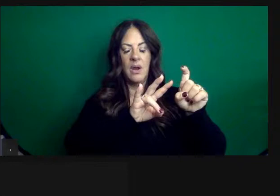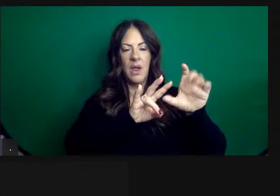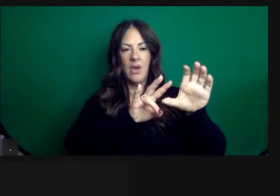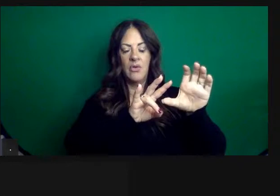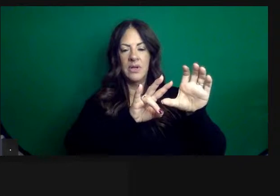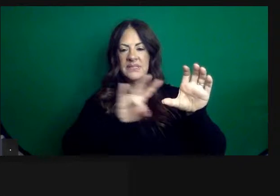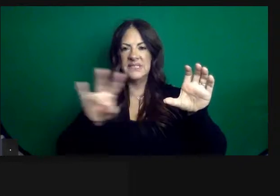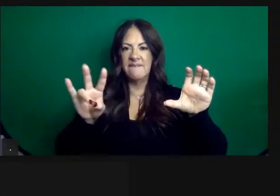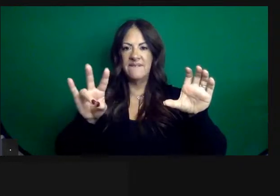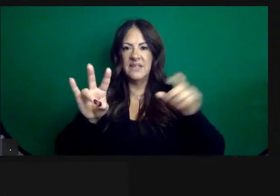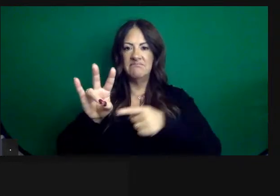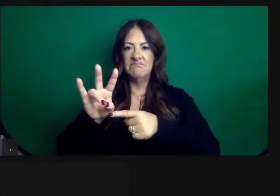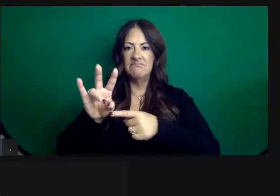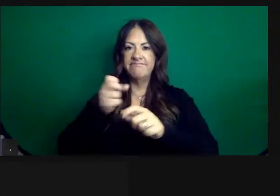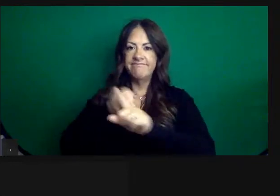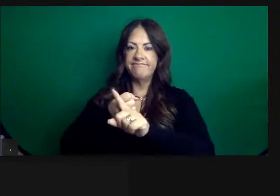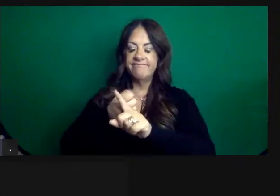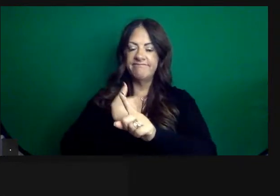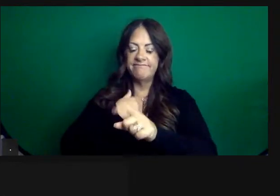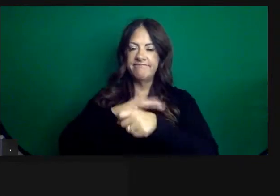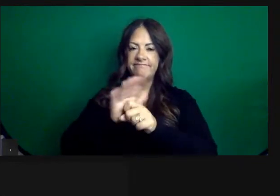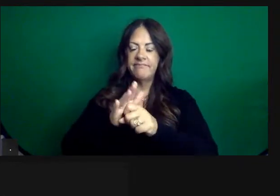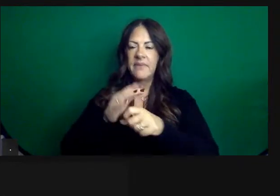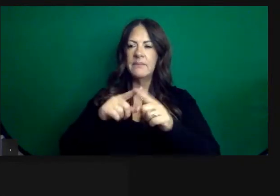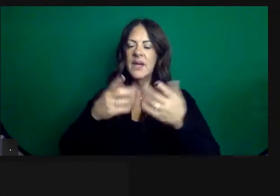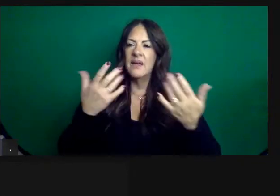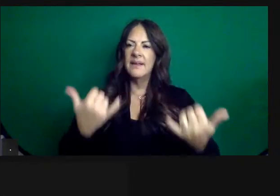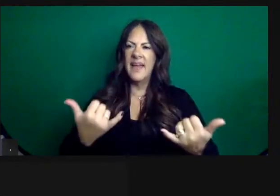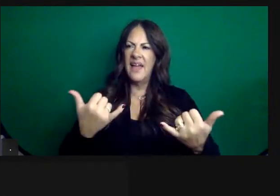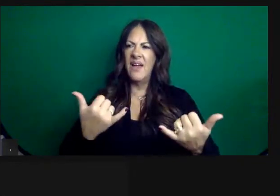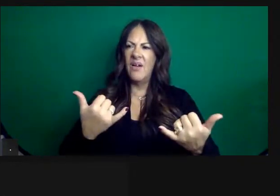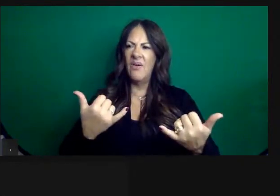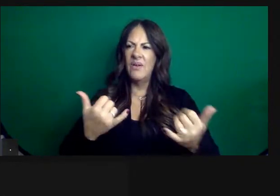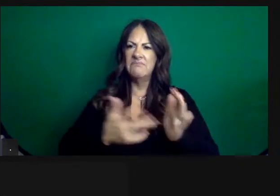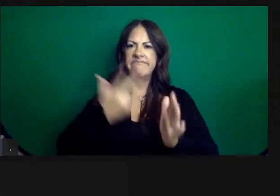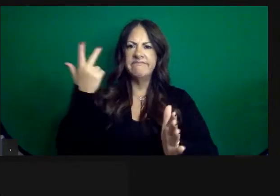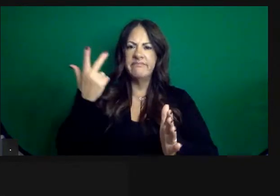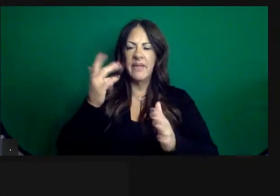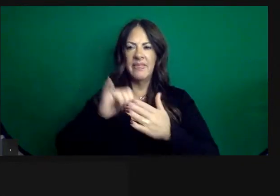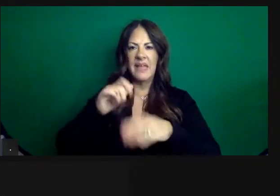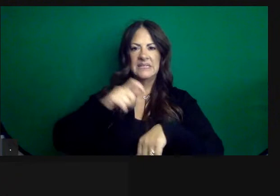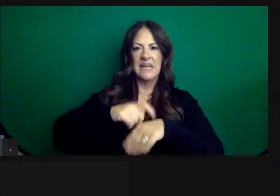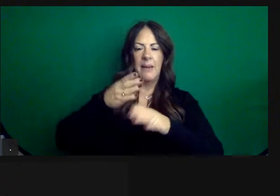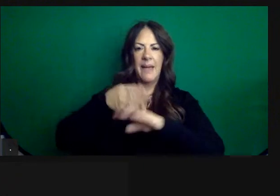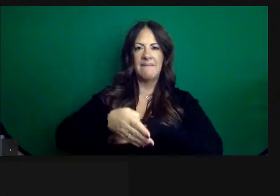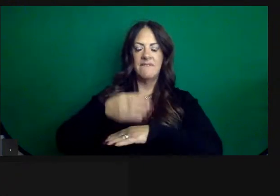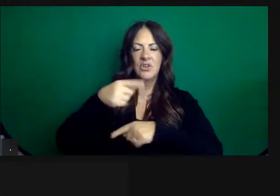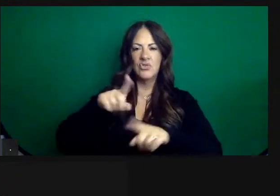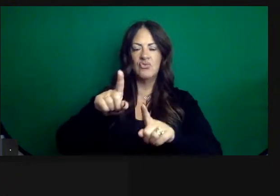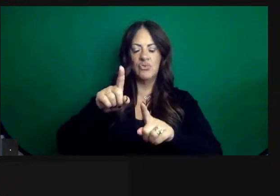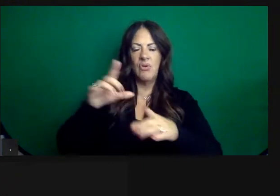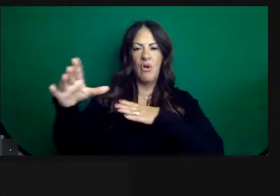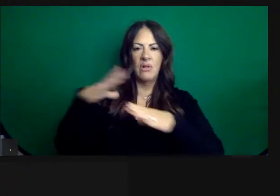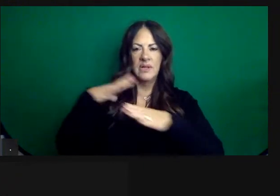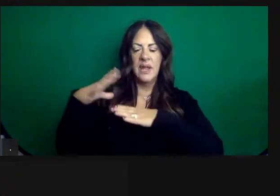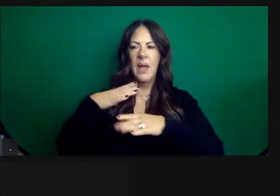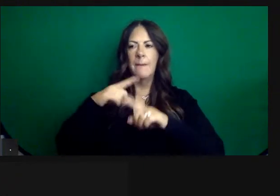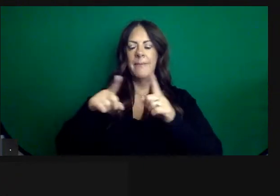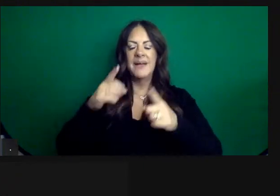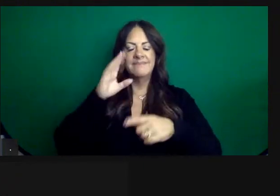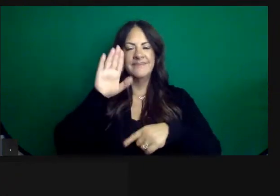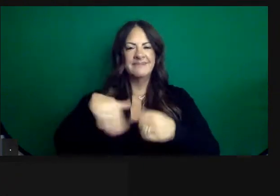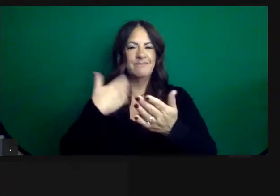below 25. That's still 3 times higher than that threshold. So it's just a reminder that COVID is still abound in